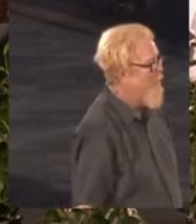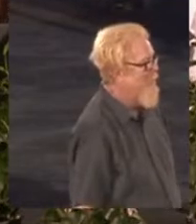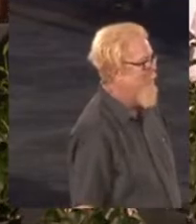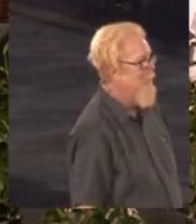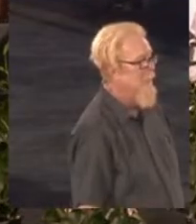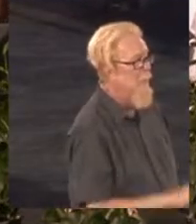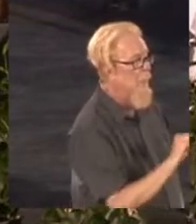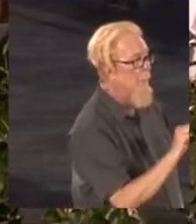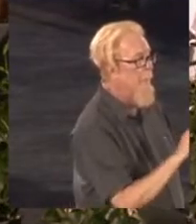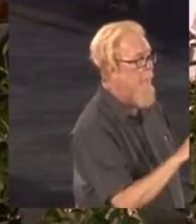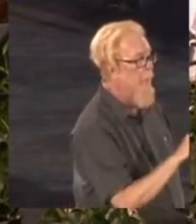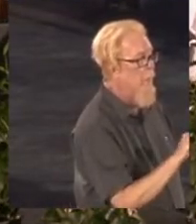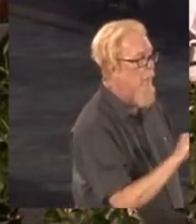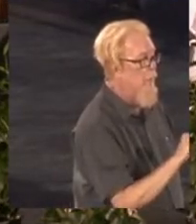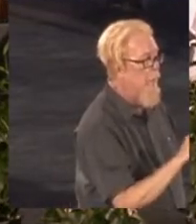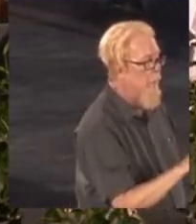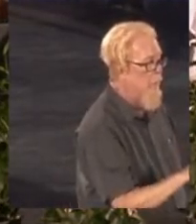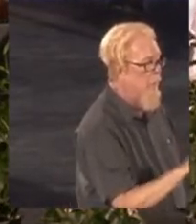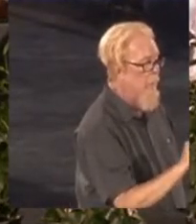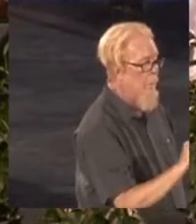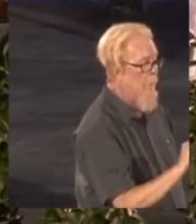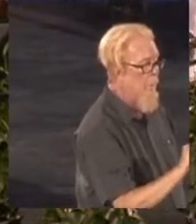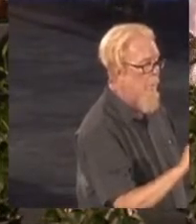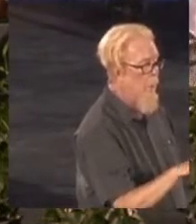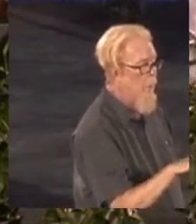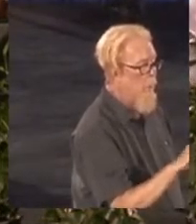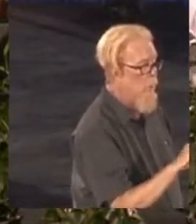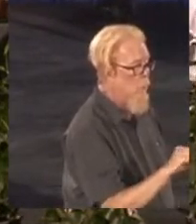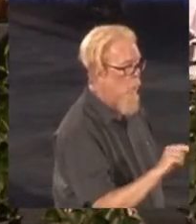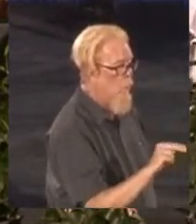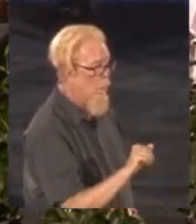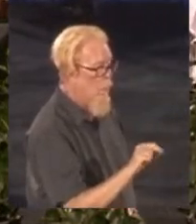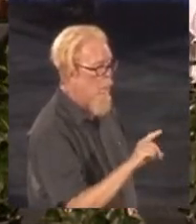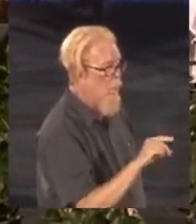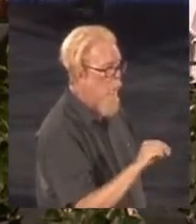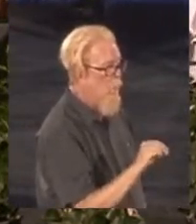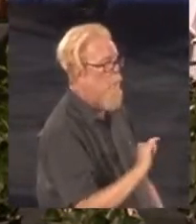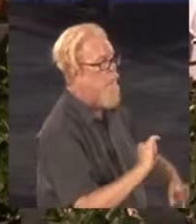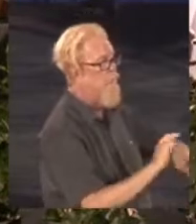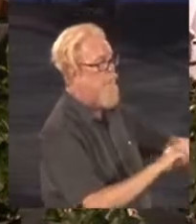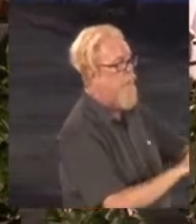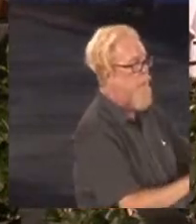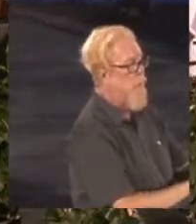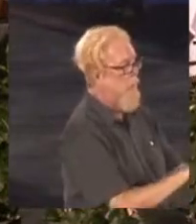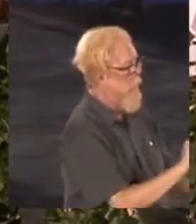Melanie D. Maldonado will be attending San Antonio College.